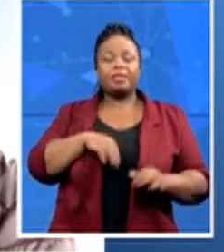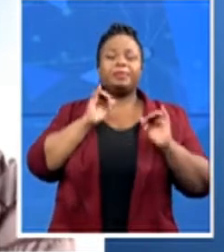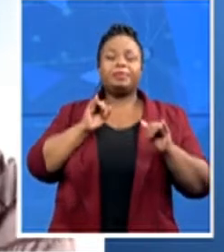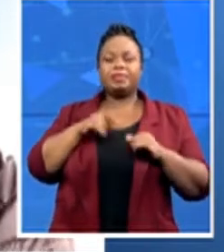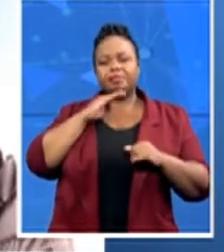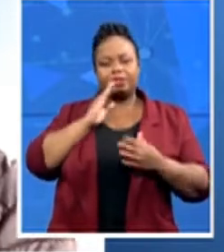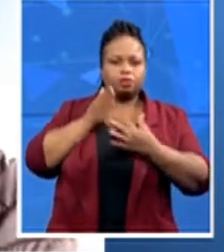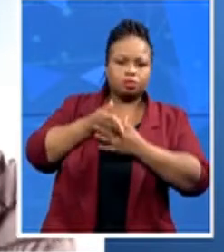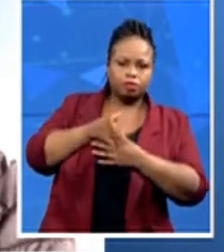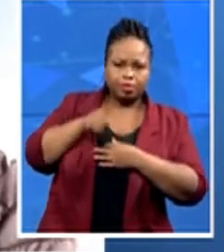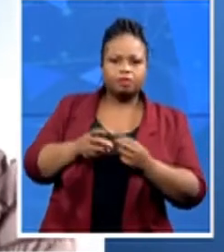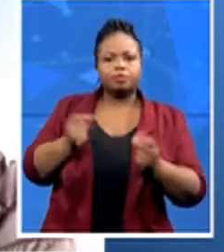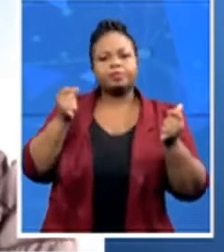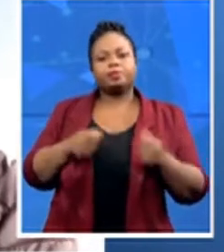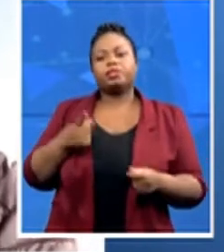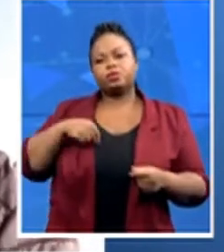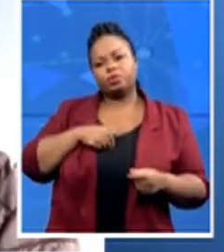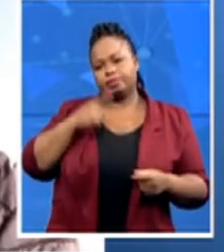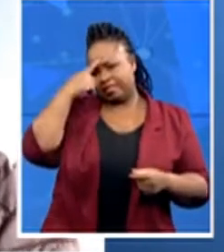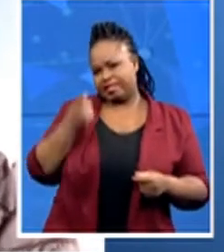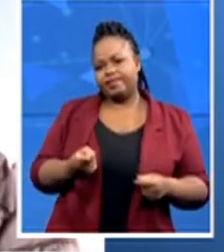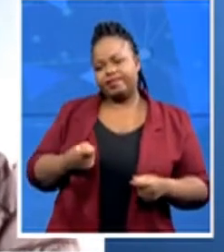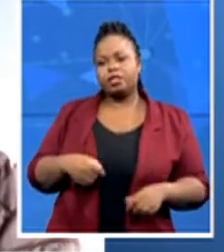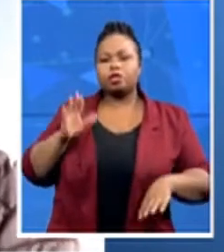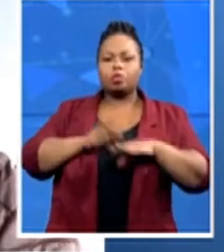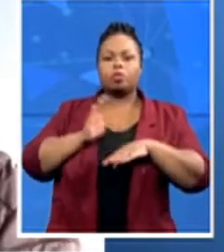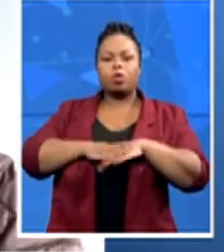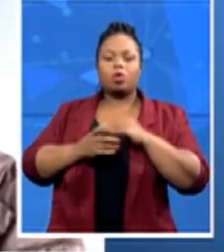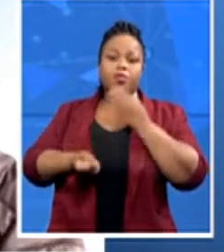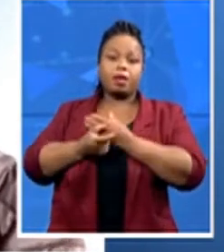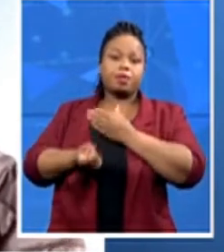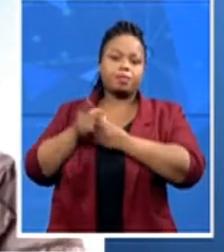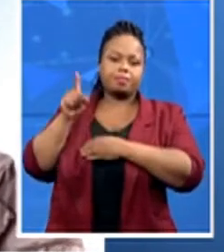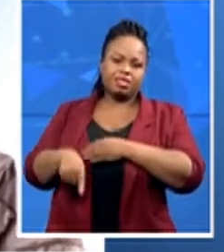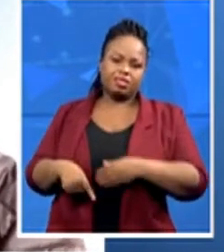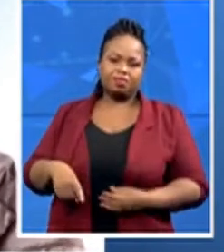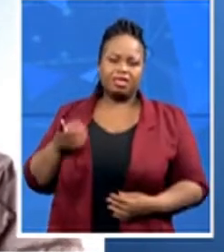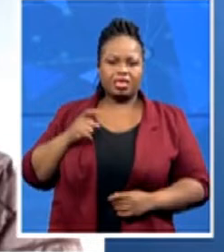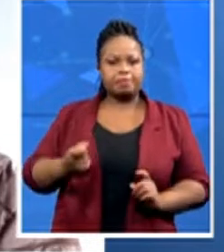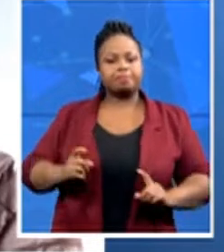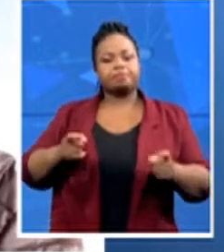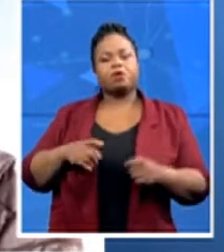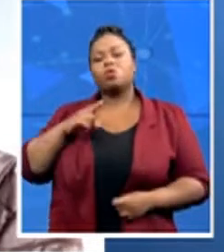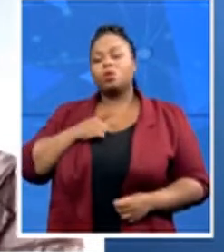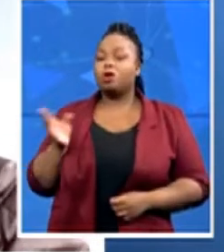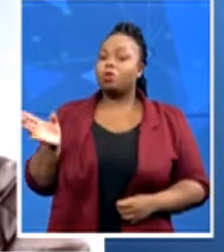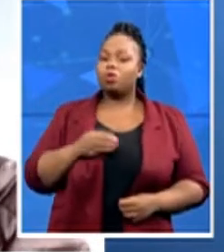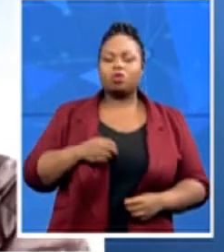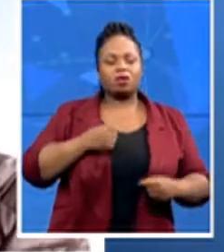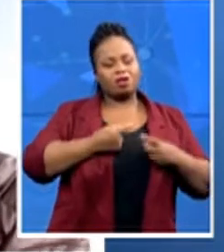that there's more that needs to be done, and it's urgent that all those things are done and are done